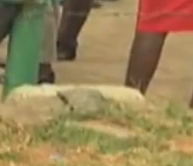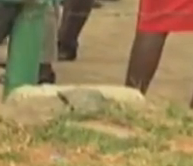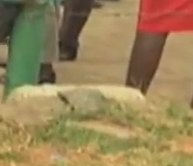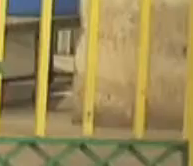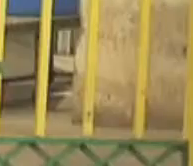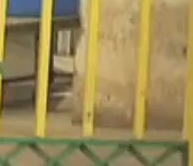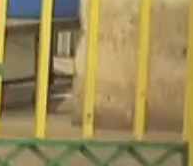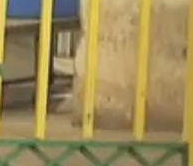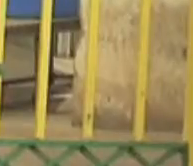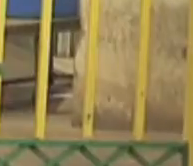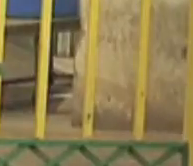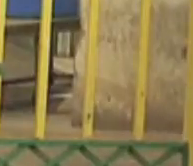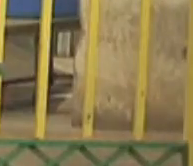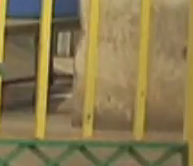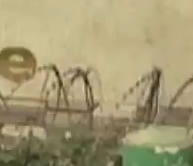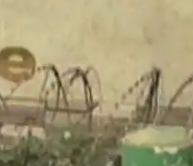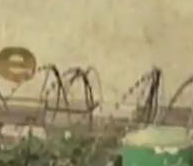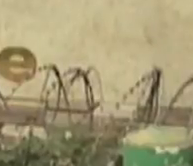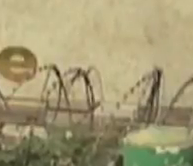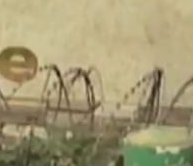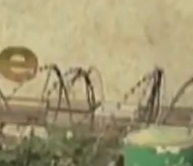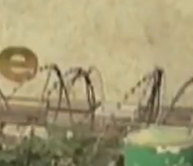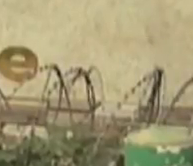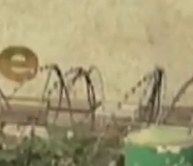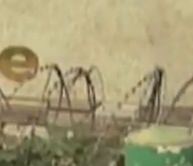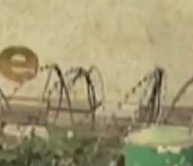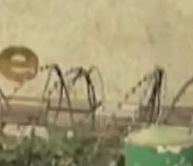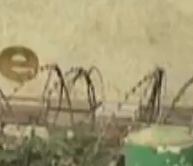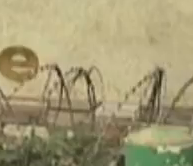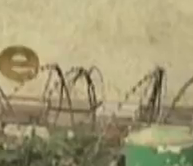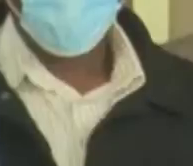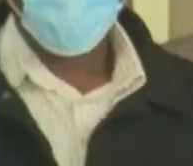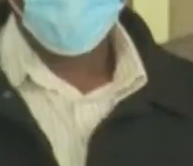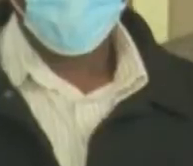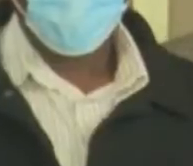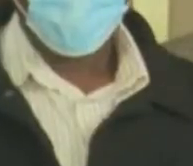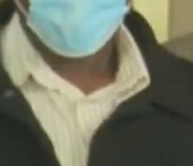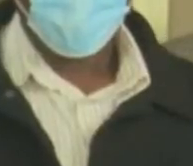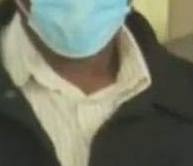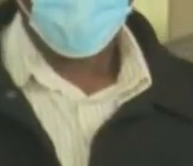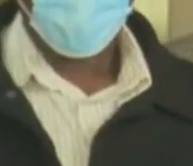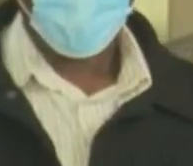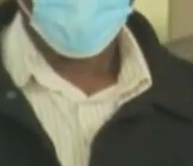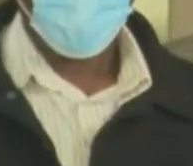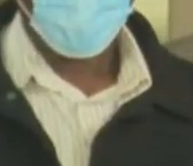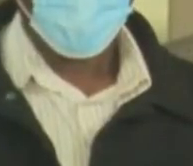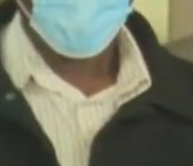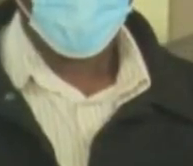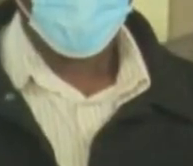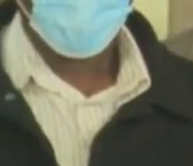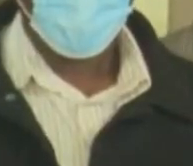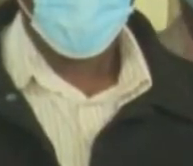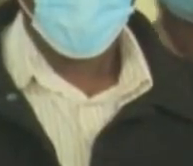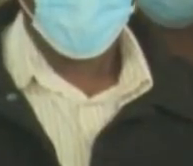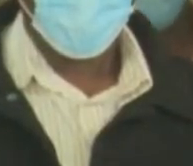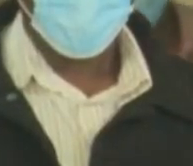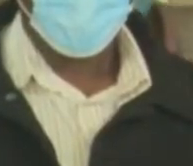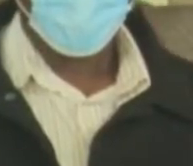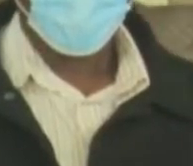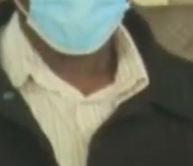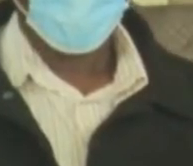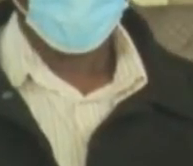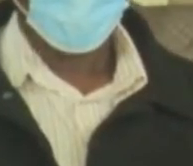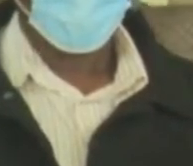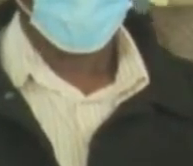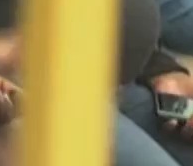COVID-19 makes for painful labor for Pumwani Hospital's health workers. Out of the 290 who are tested, 41